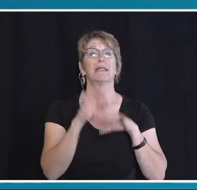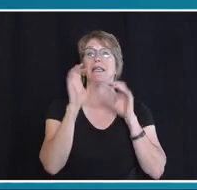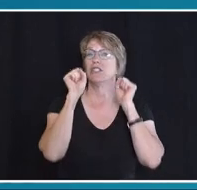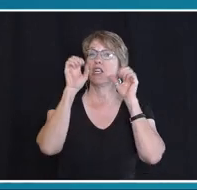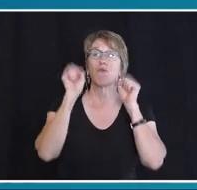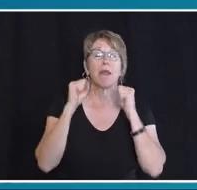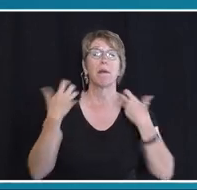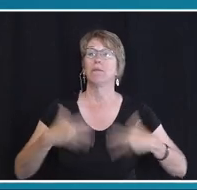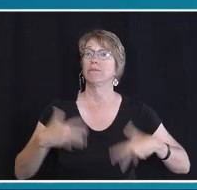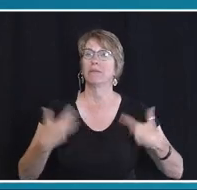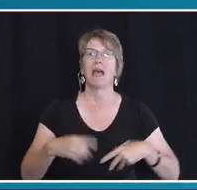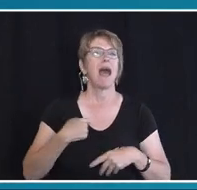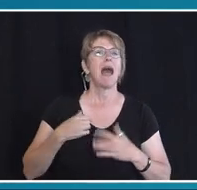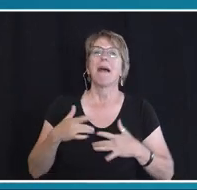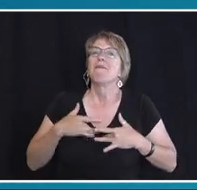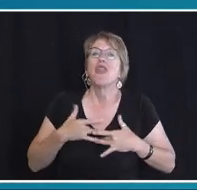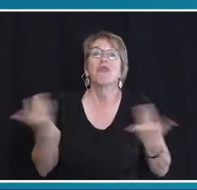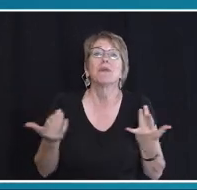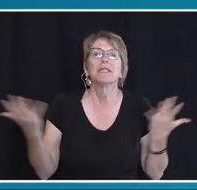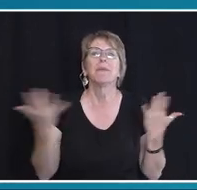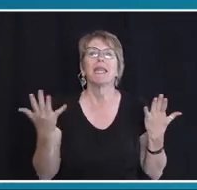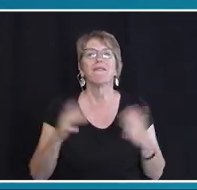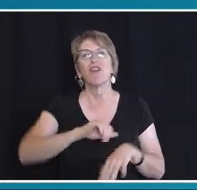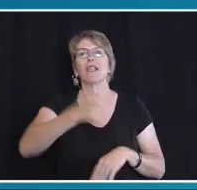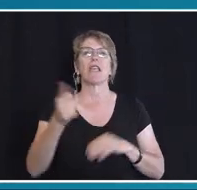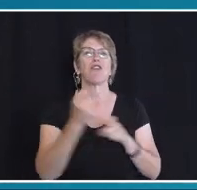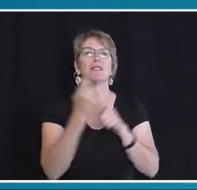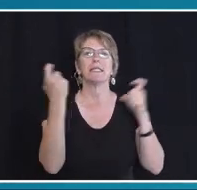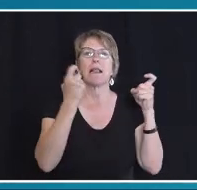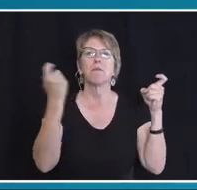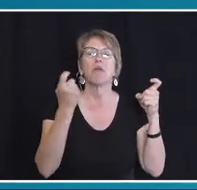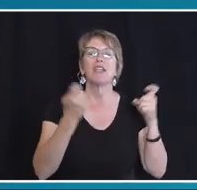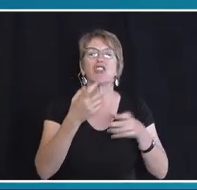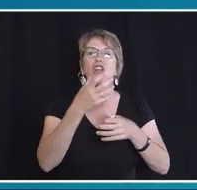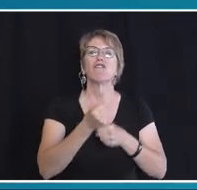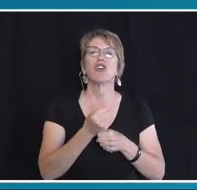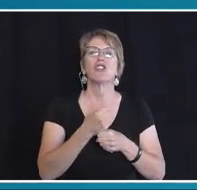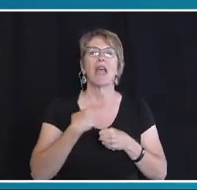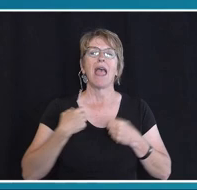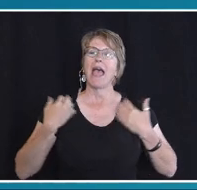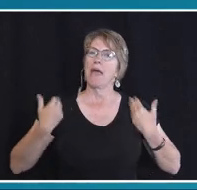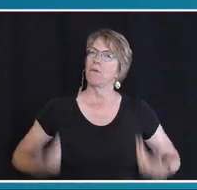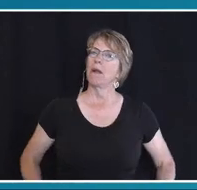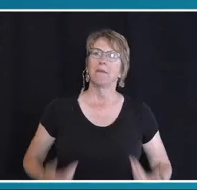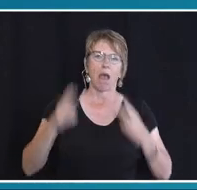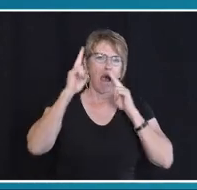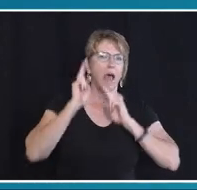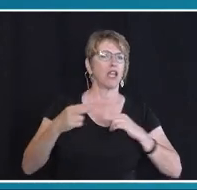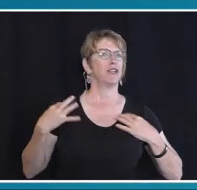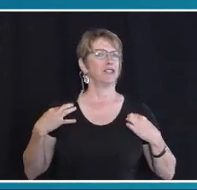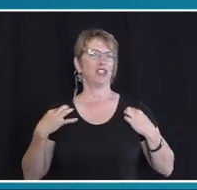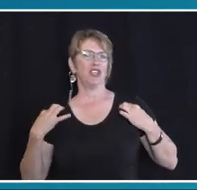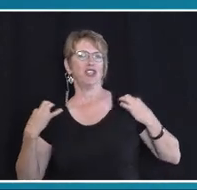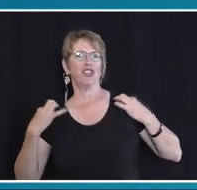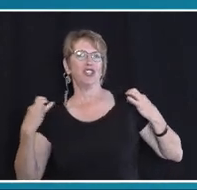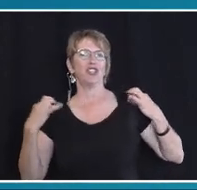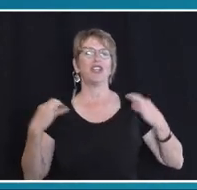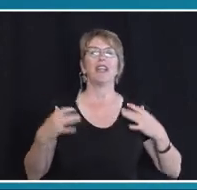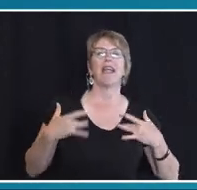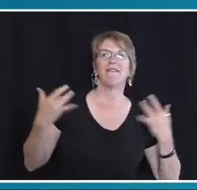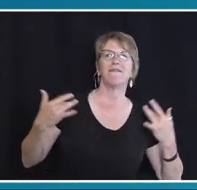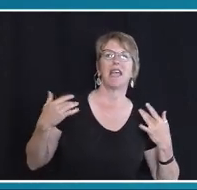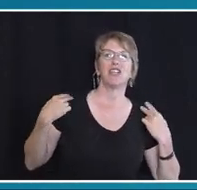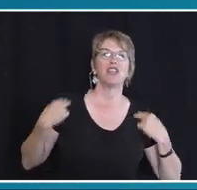We're loving it. I'm thrilled to be here for another Celebration of Courage and honored to be wearing this awesome event